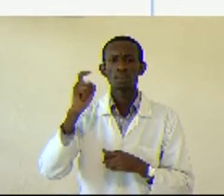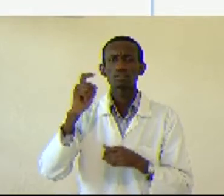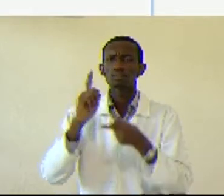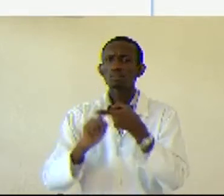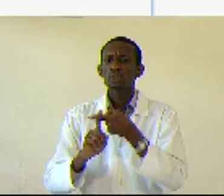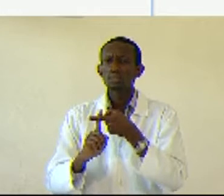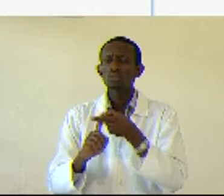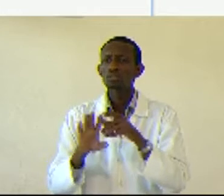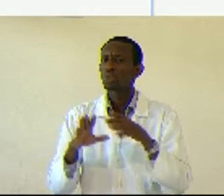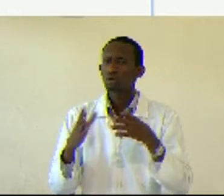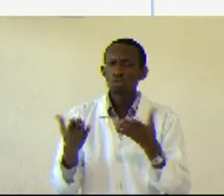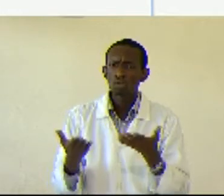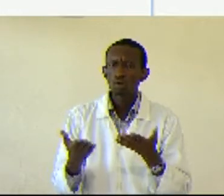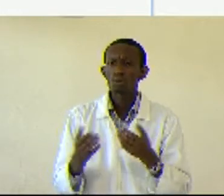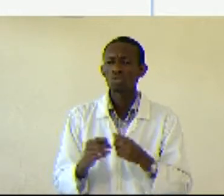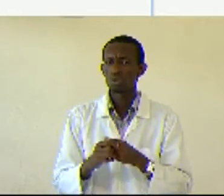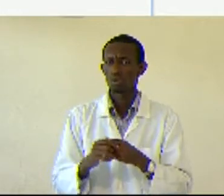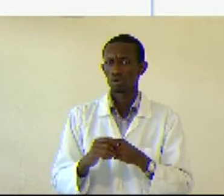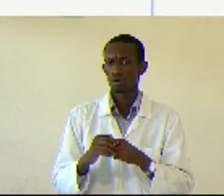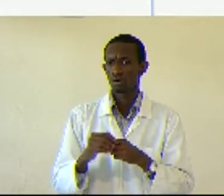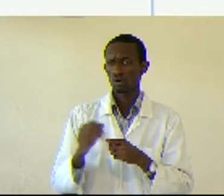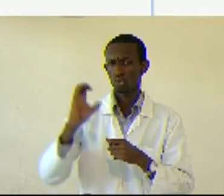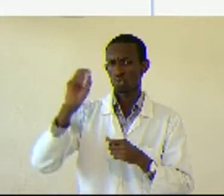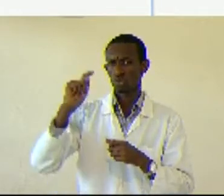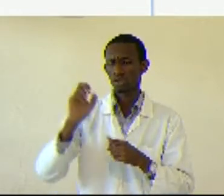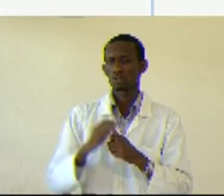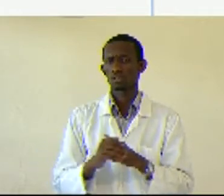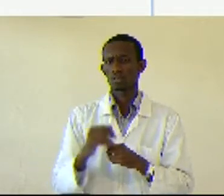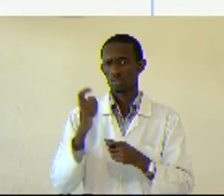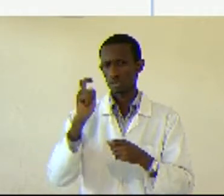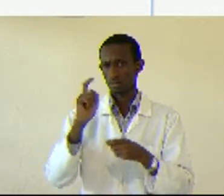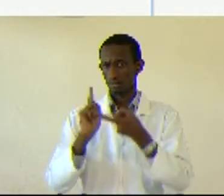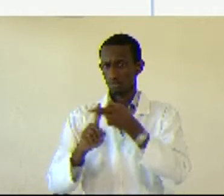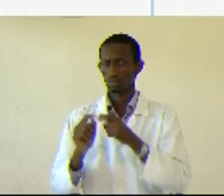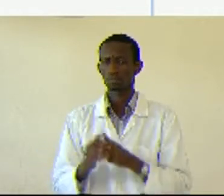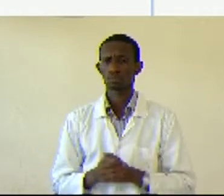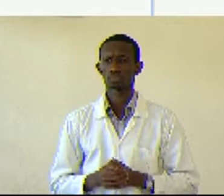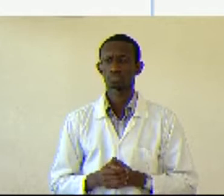arctan of x plus c. Isn't it?